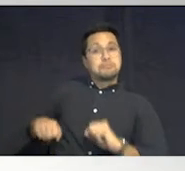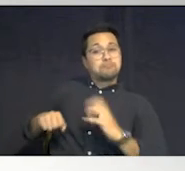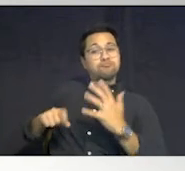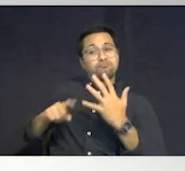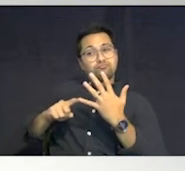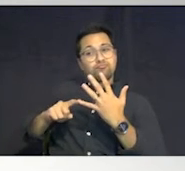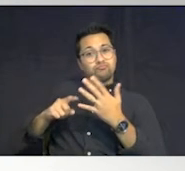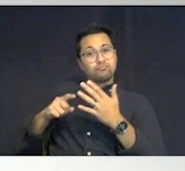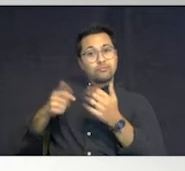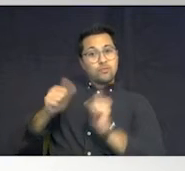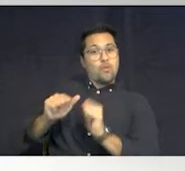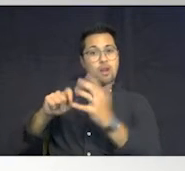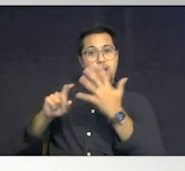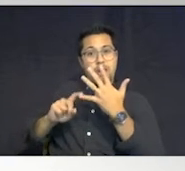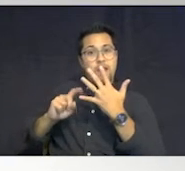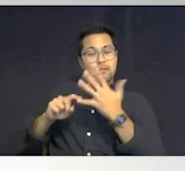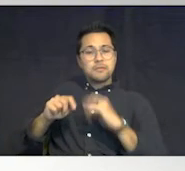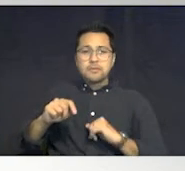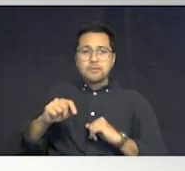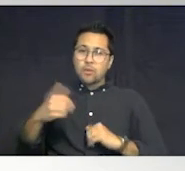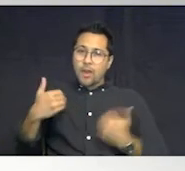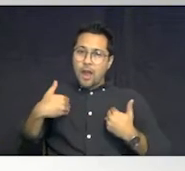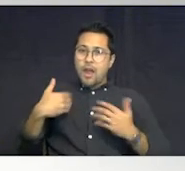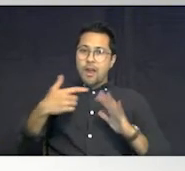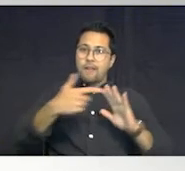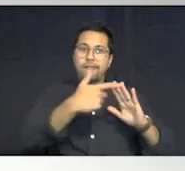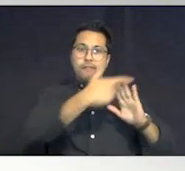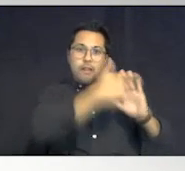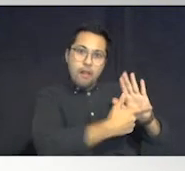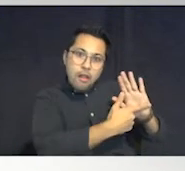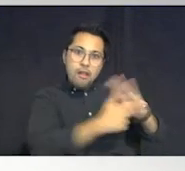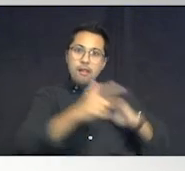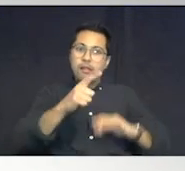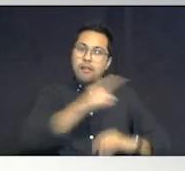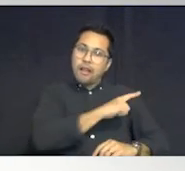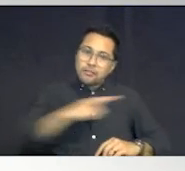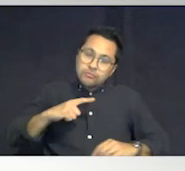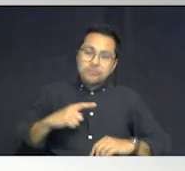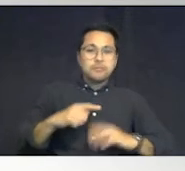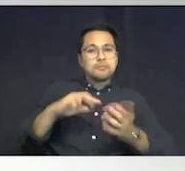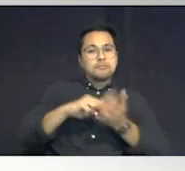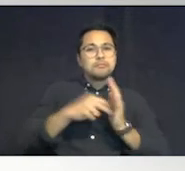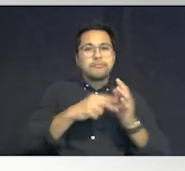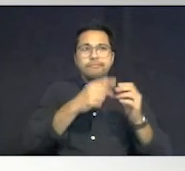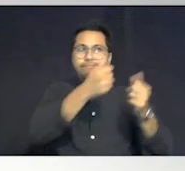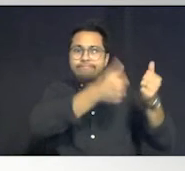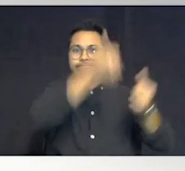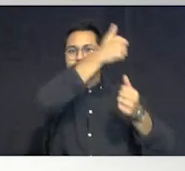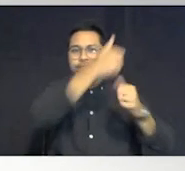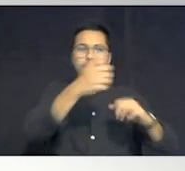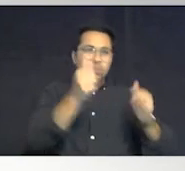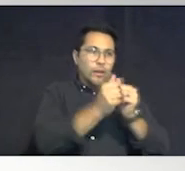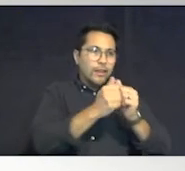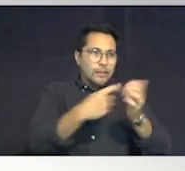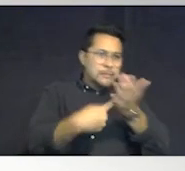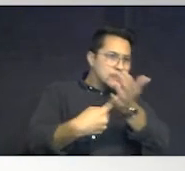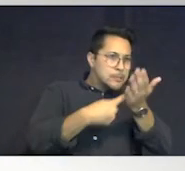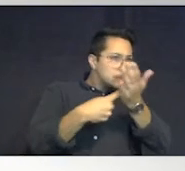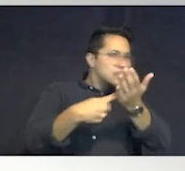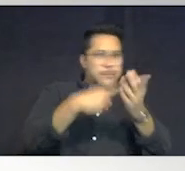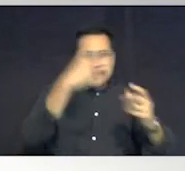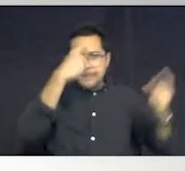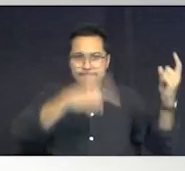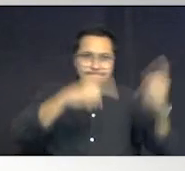additional avenues. So there is legislation, which is a process where elected officials, through deliberation, negotiation, and